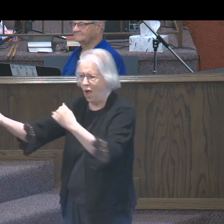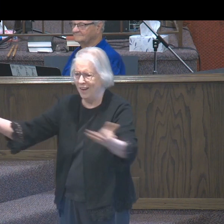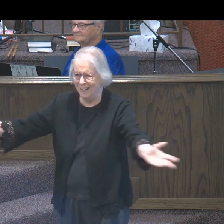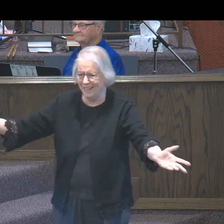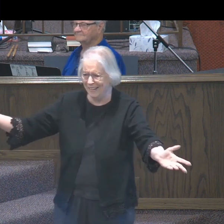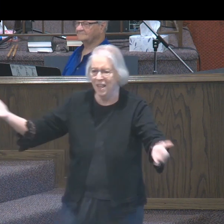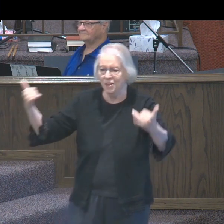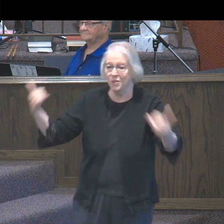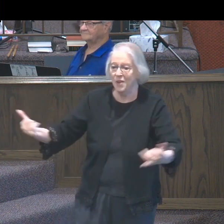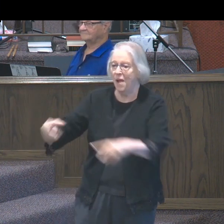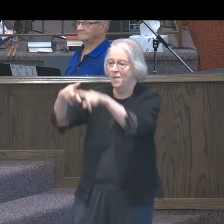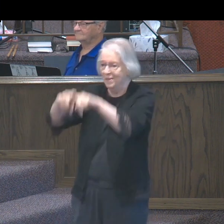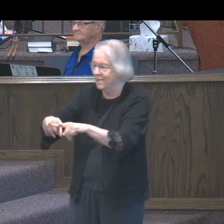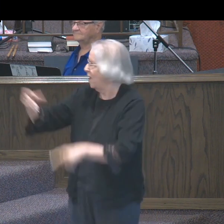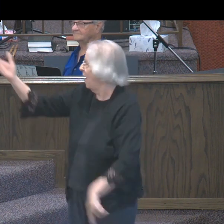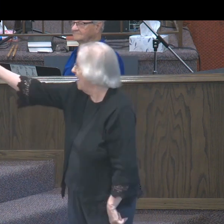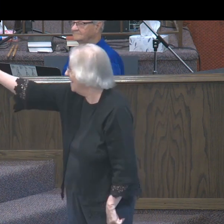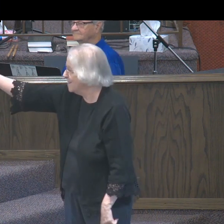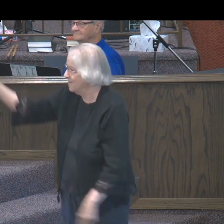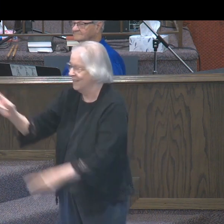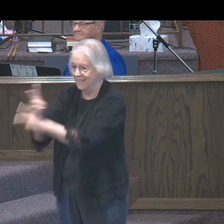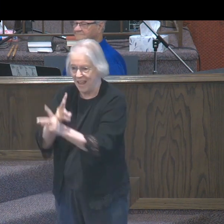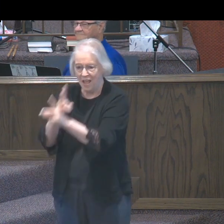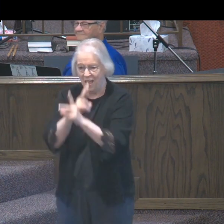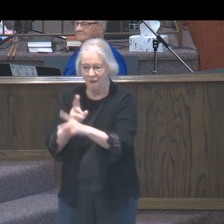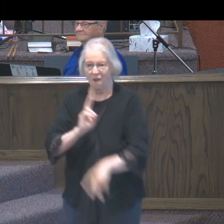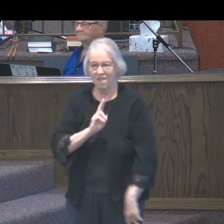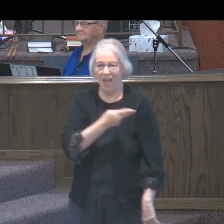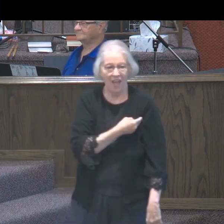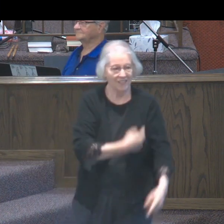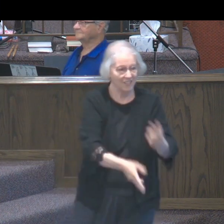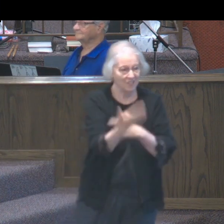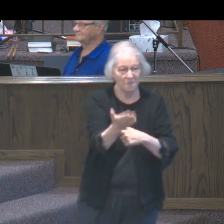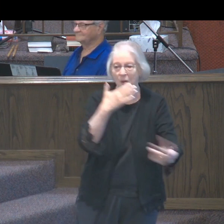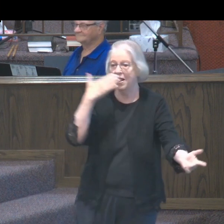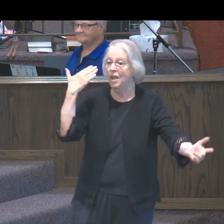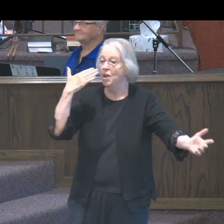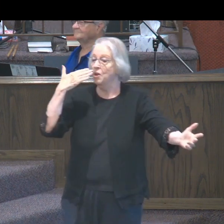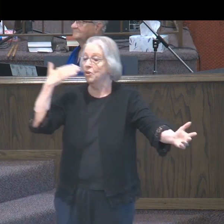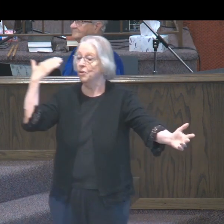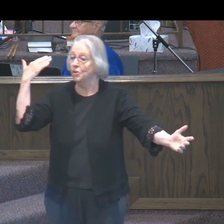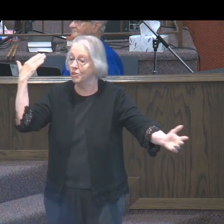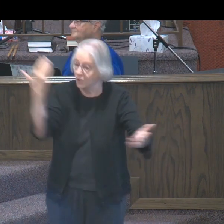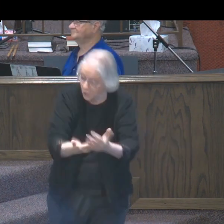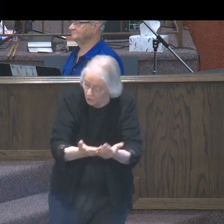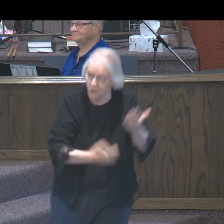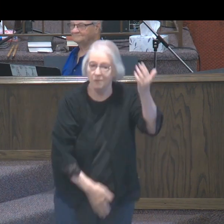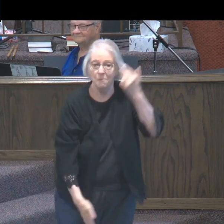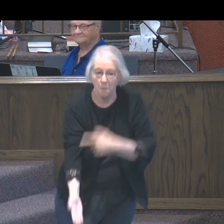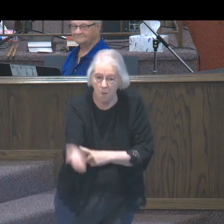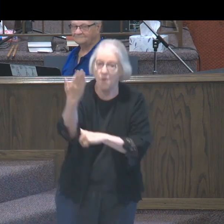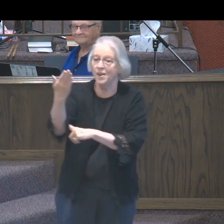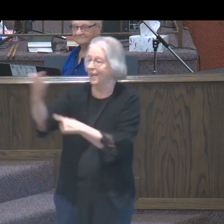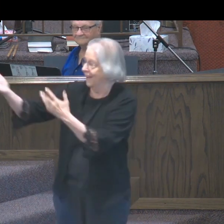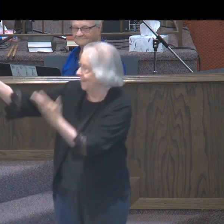care of you. And this is what it looks like, right? Good morning. Welcome to this gathering